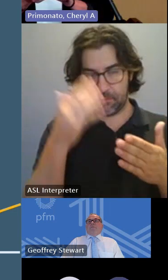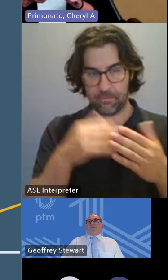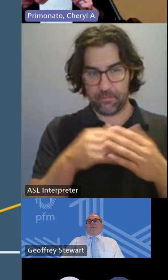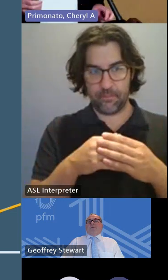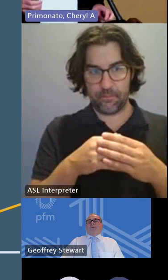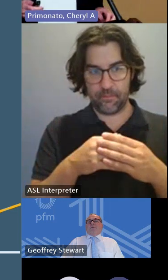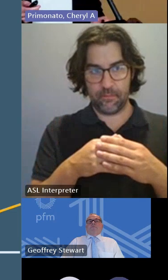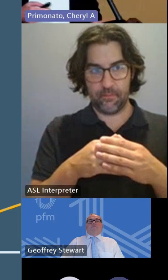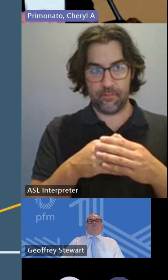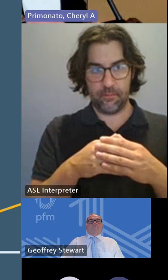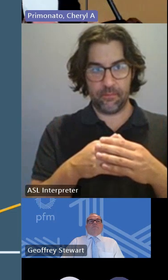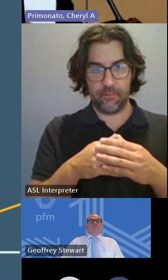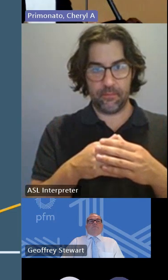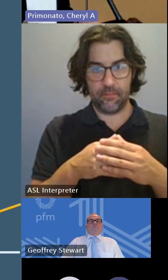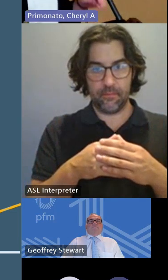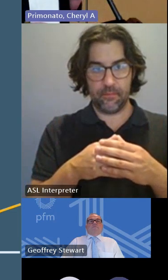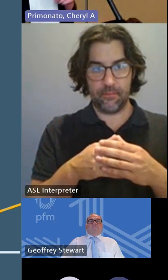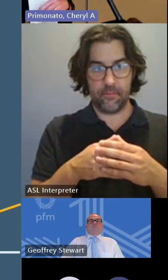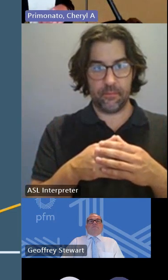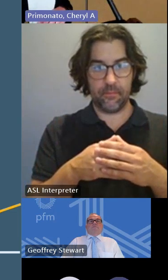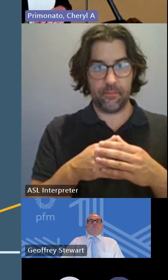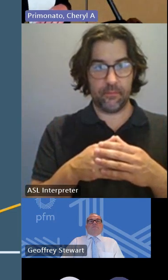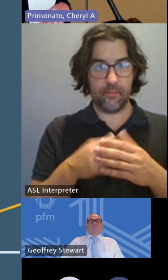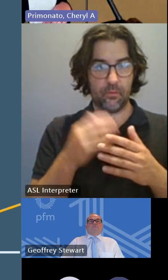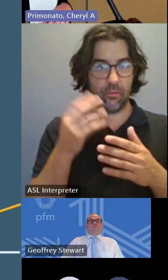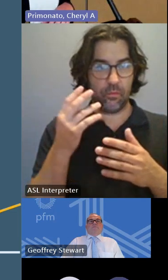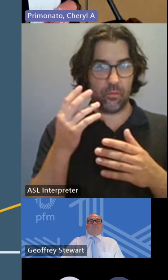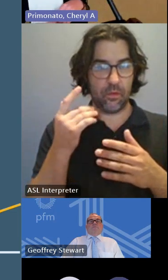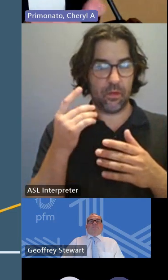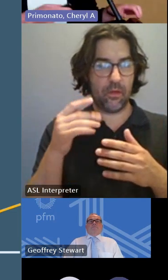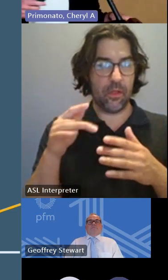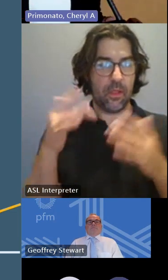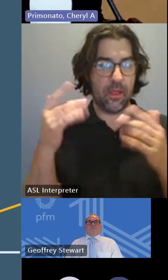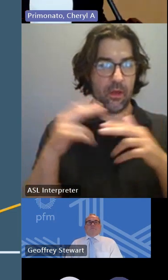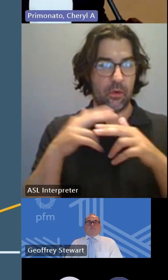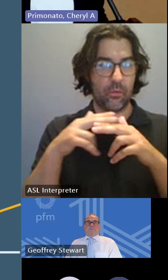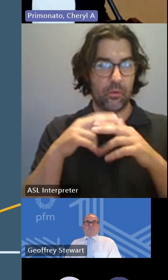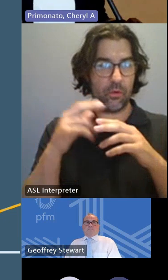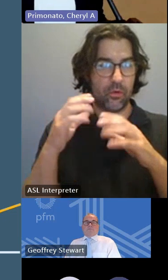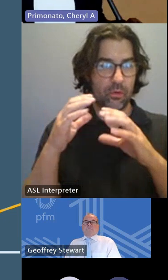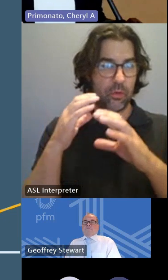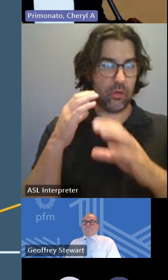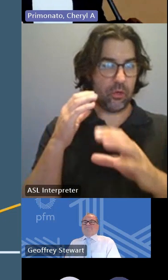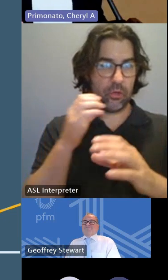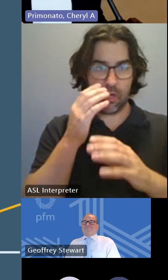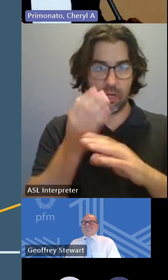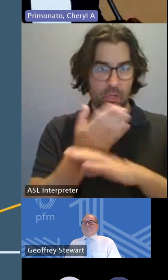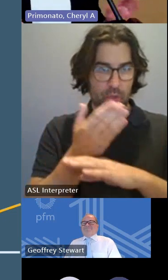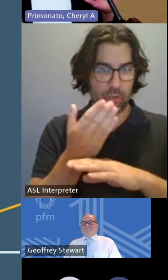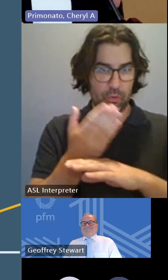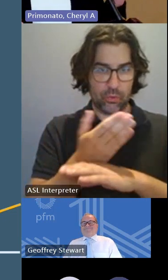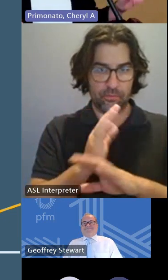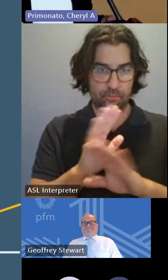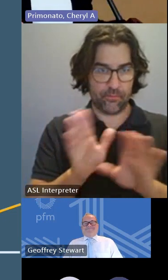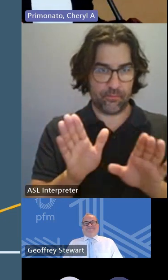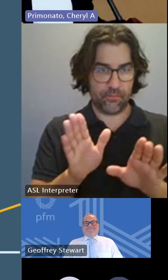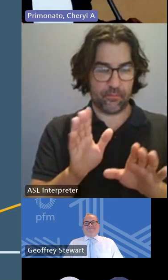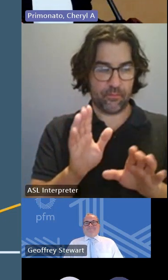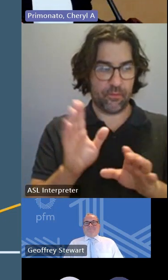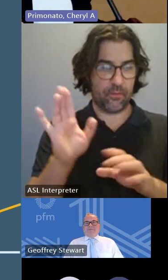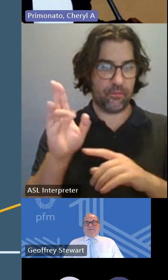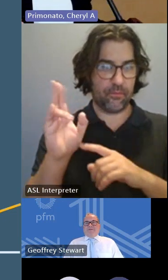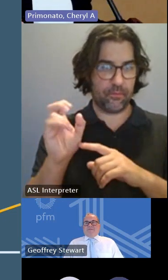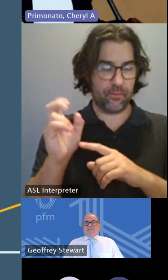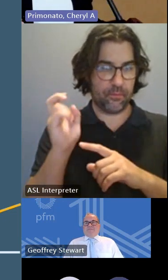it is working now. Some of you may know our light rail cars are not new. So in the world of buses, our